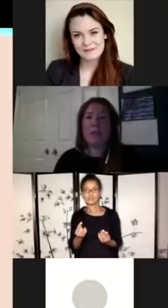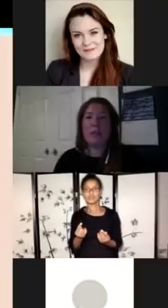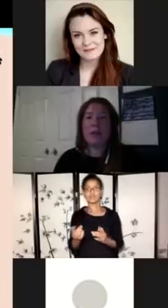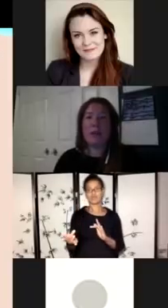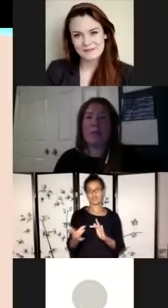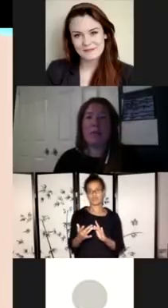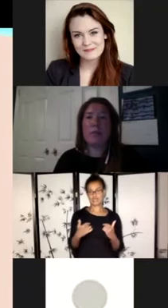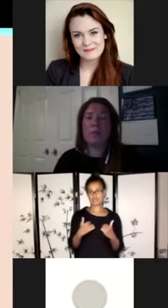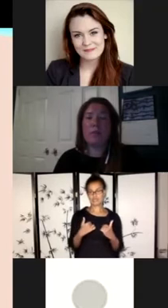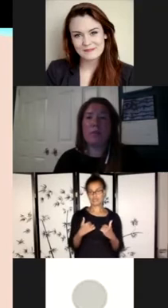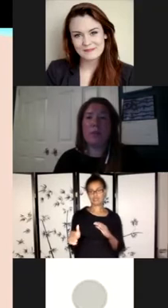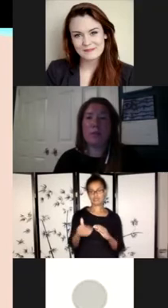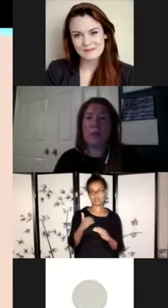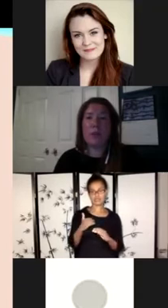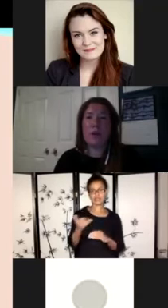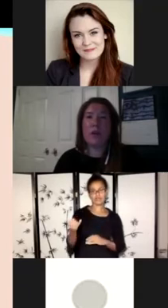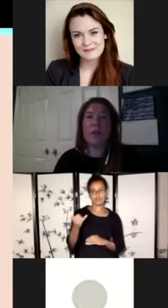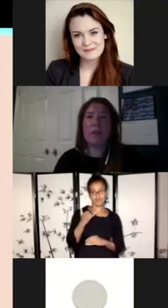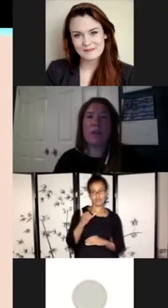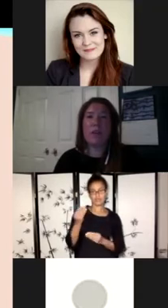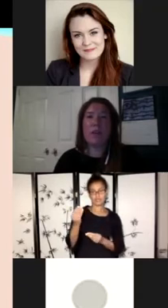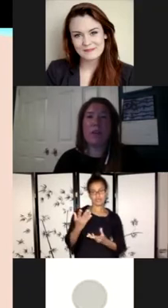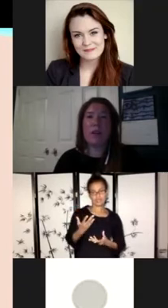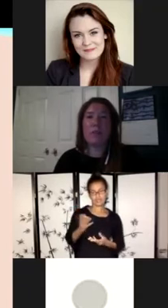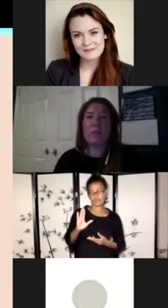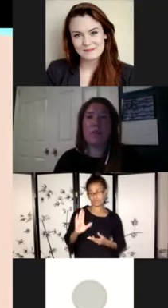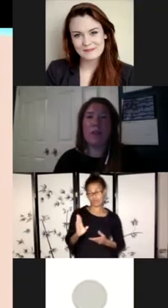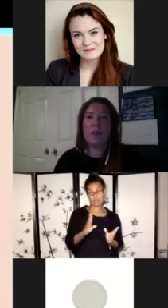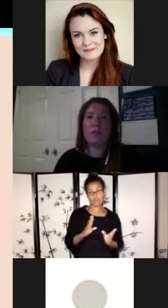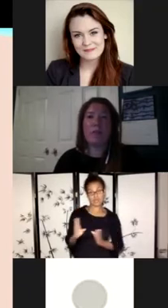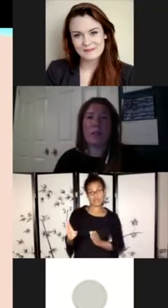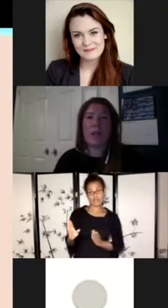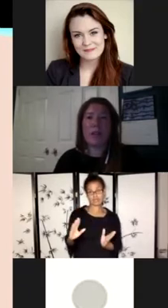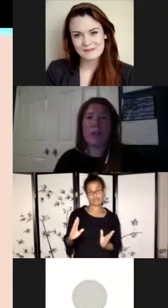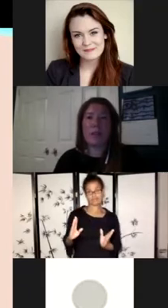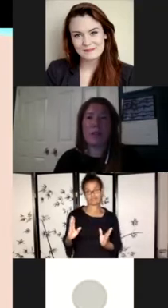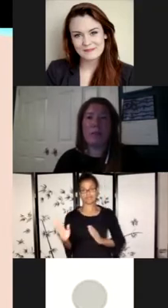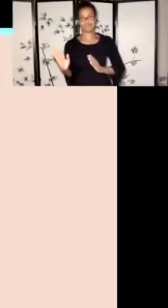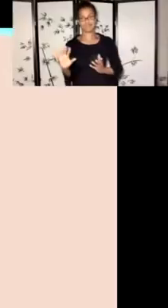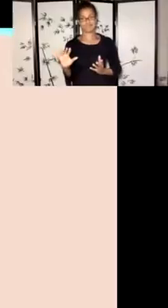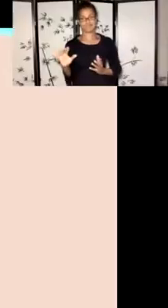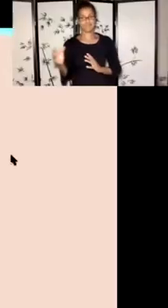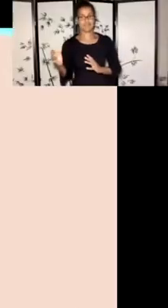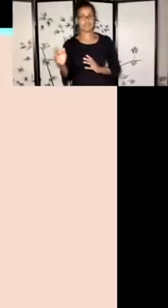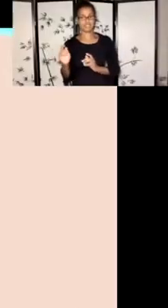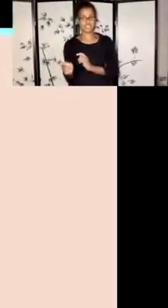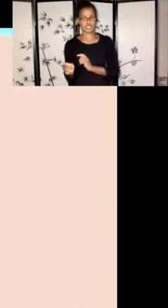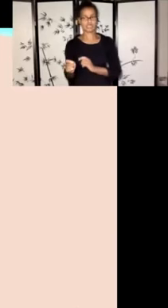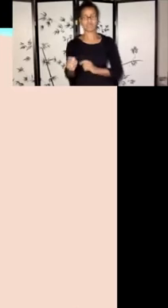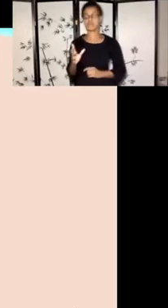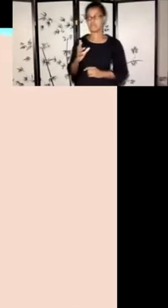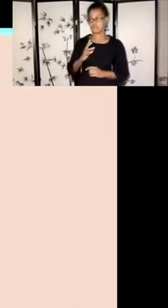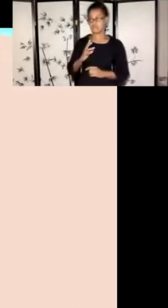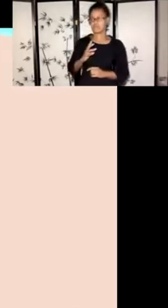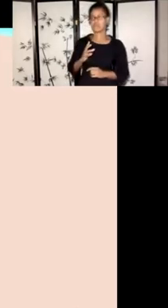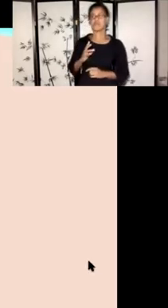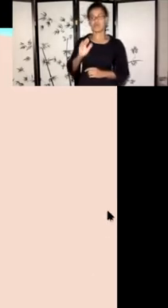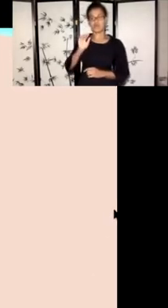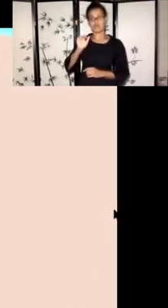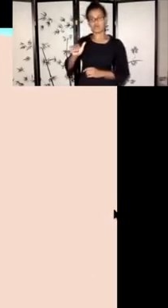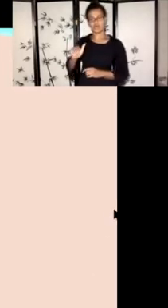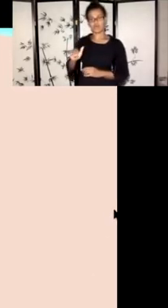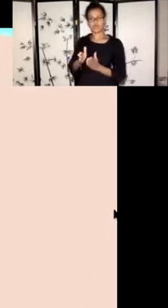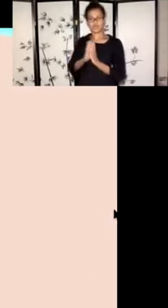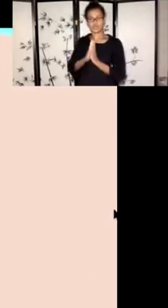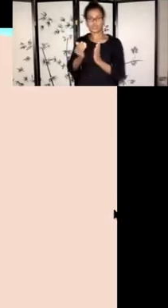know, um, um, what's going on. And, um, I'll typically ask you for sort of a new timeline and,